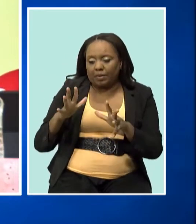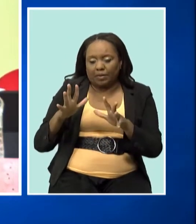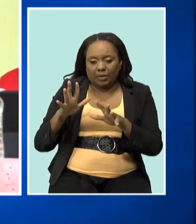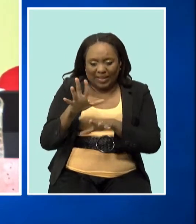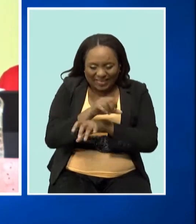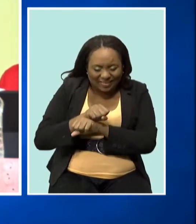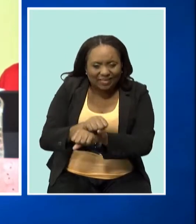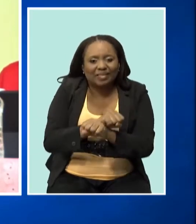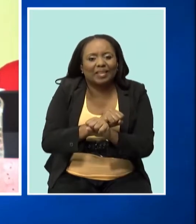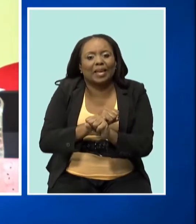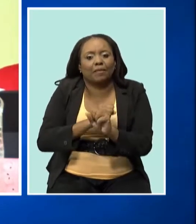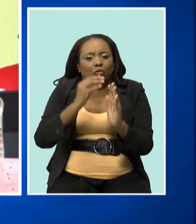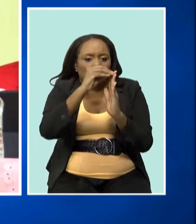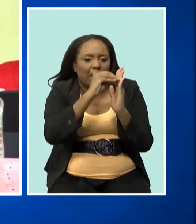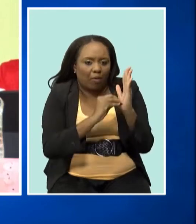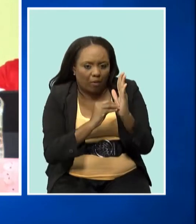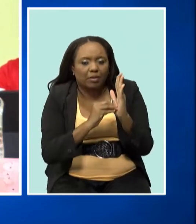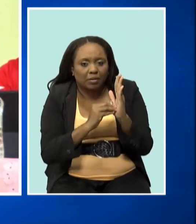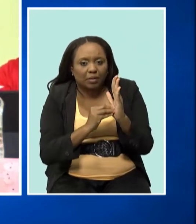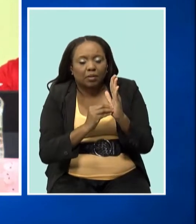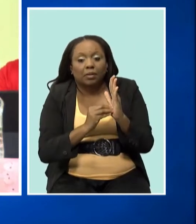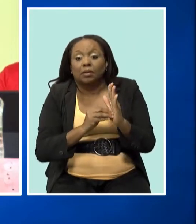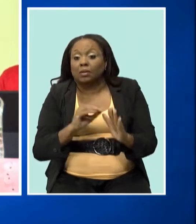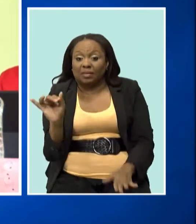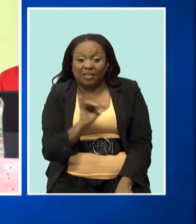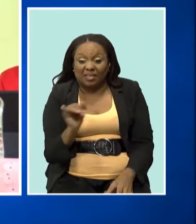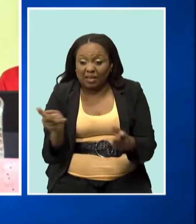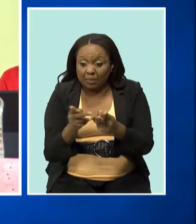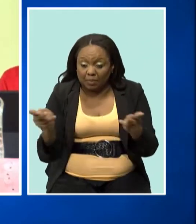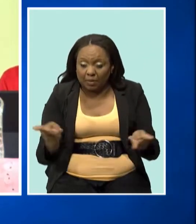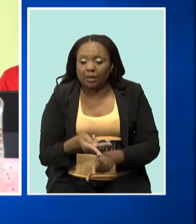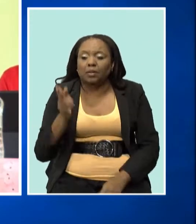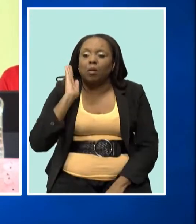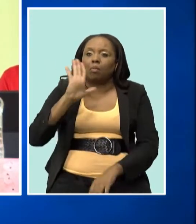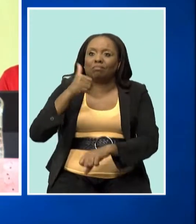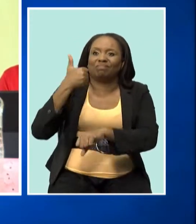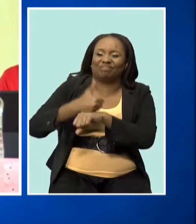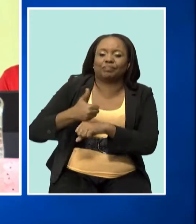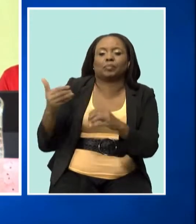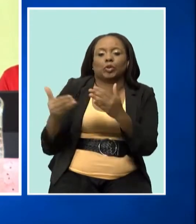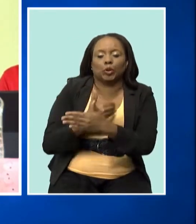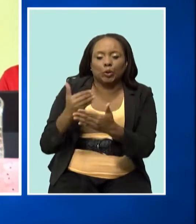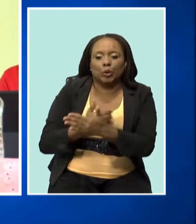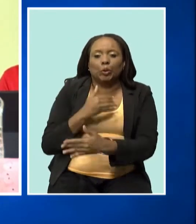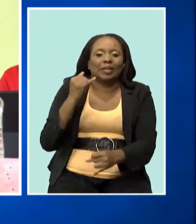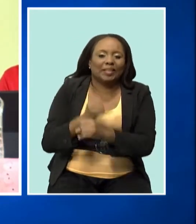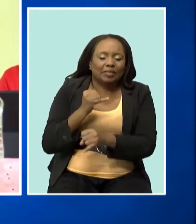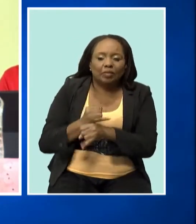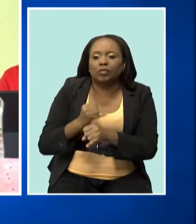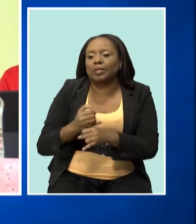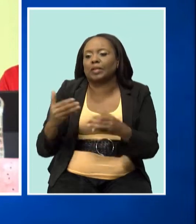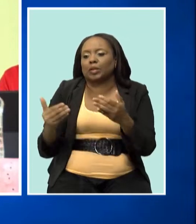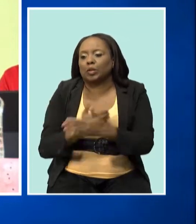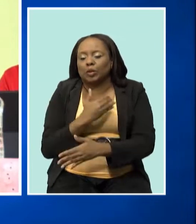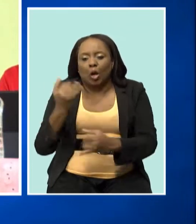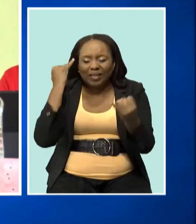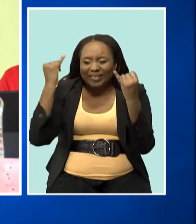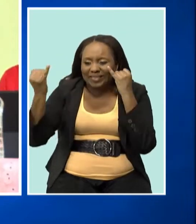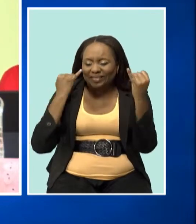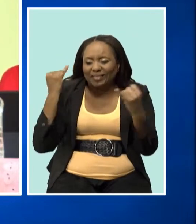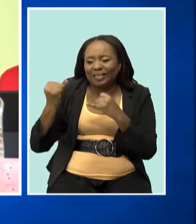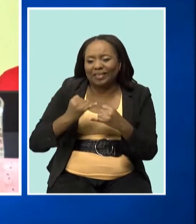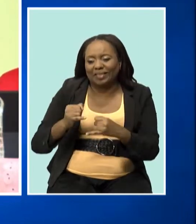mortar, etc. It is bricks. It is actually going to be a steel structure with almost like a awning, almost that